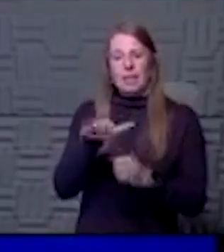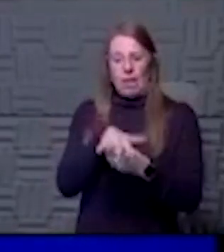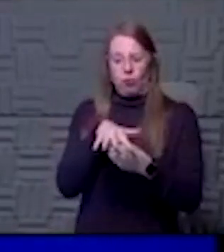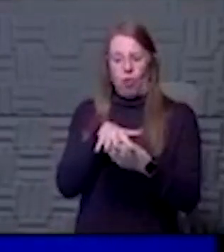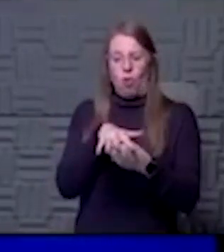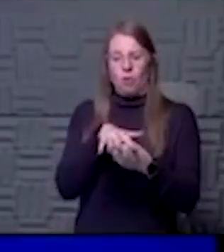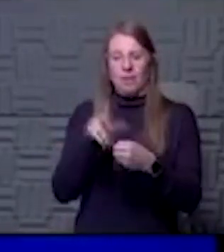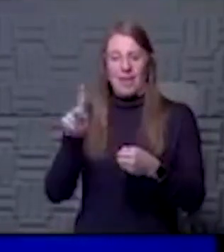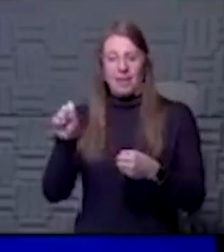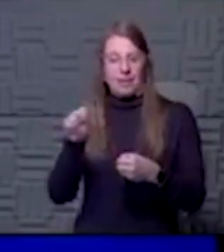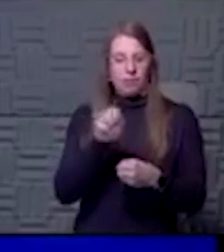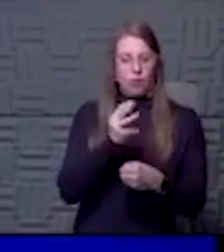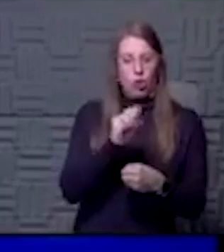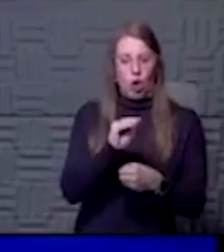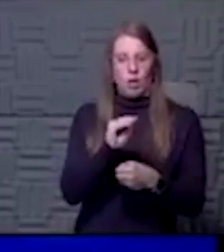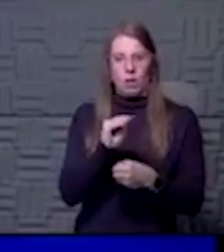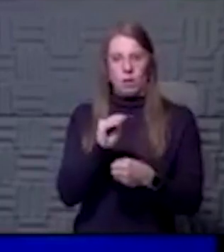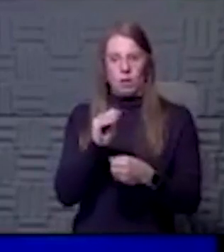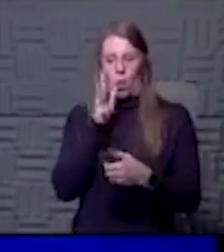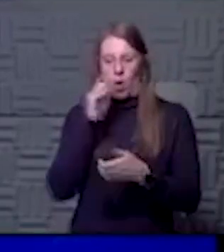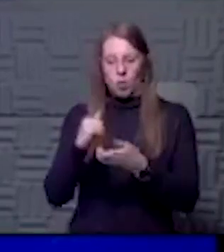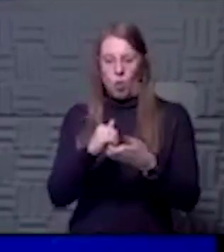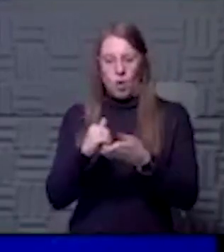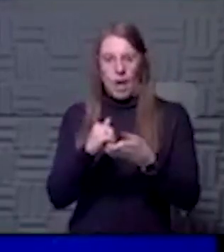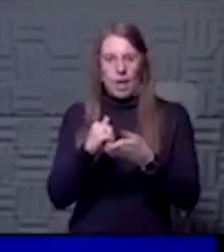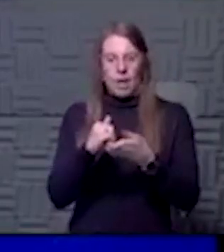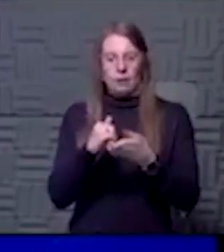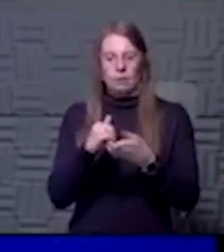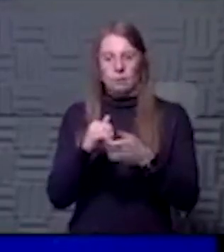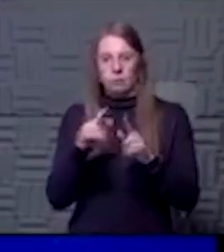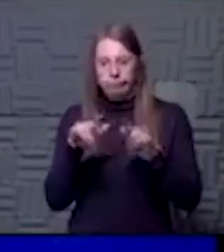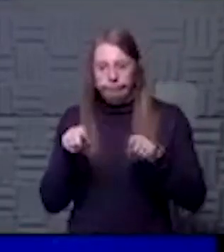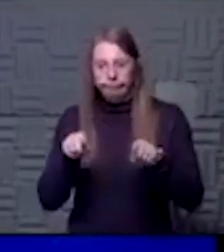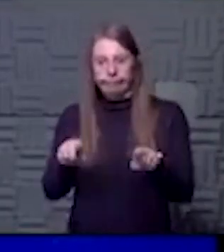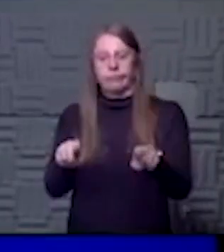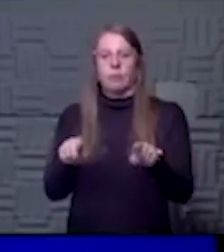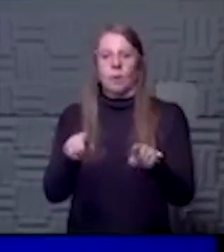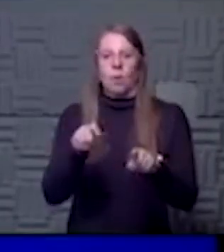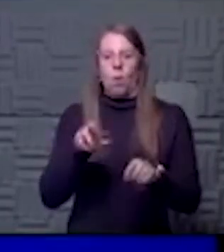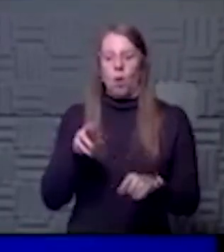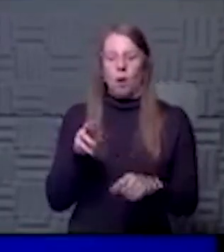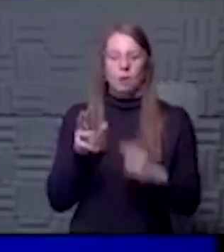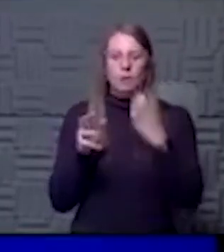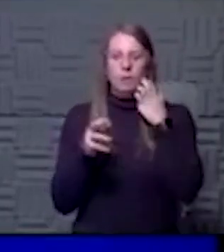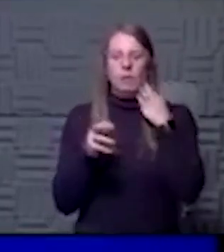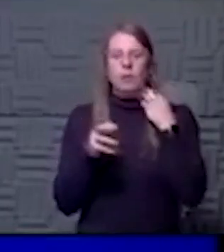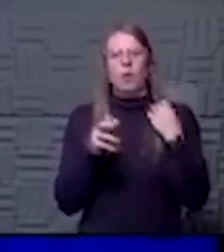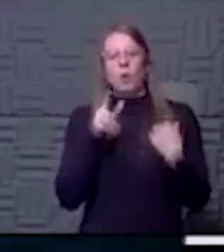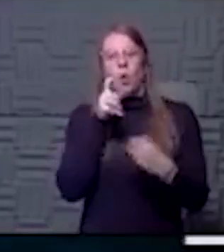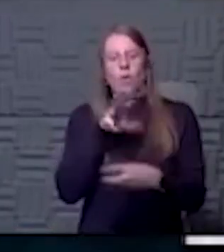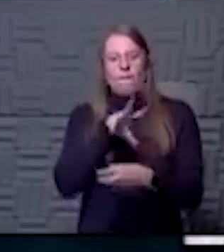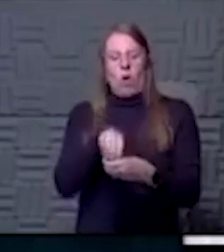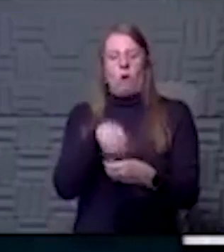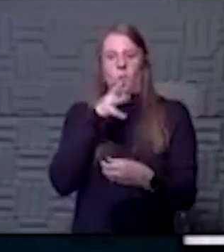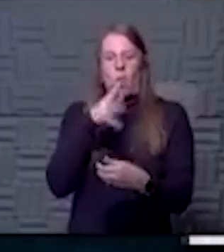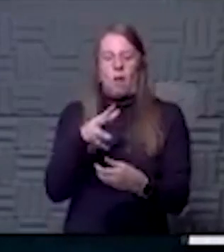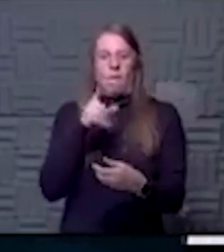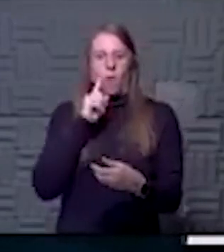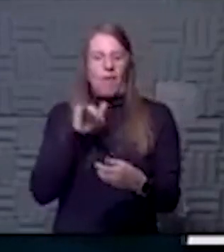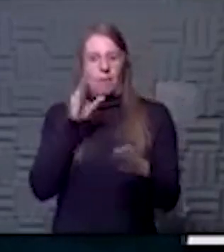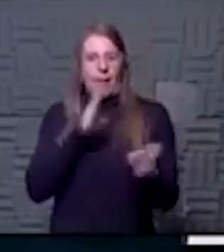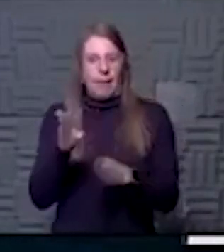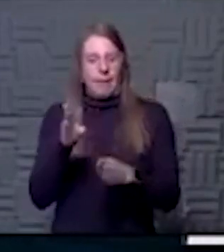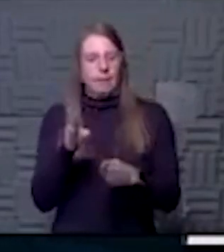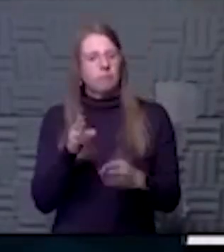Will Missouri and Kansas be coordinating? Will Wow, that's Mid-America a Regional great Council be question. involved? How is that going to work out, Phil? I bet you've been involved in that planning about